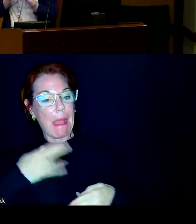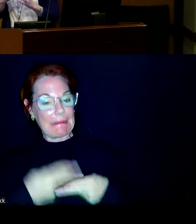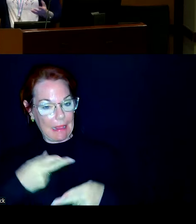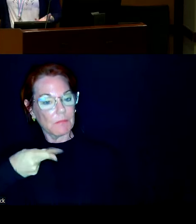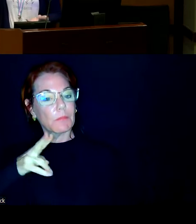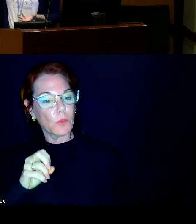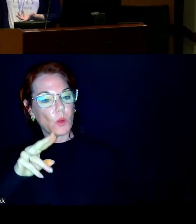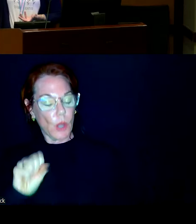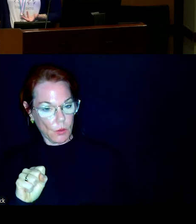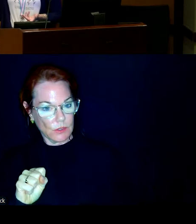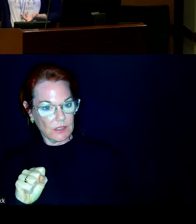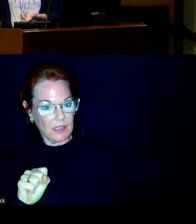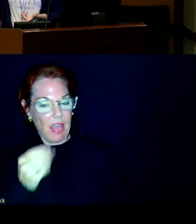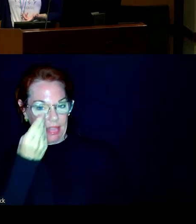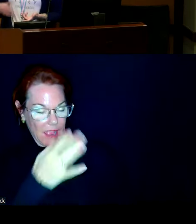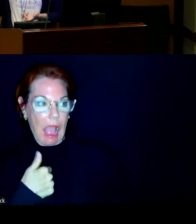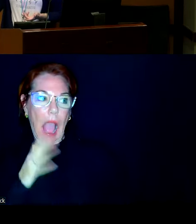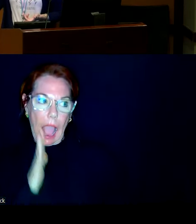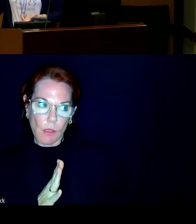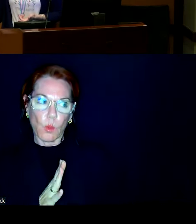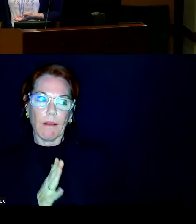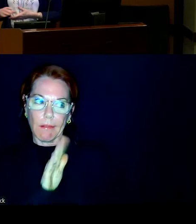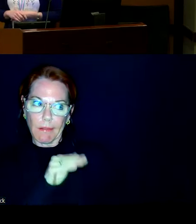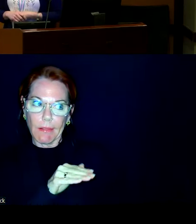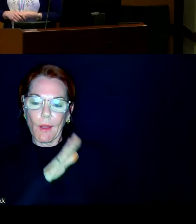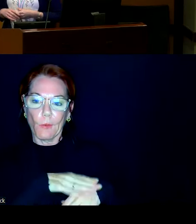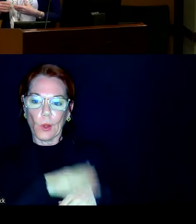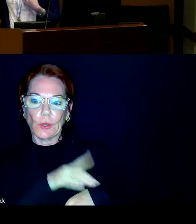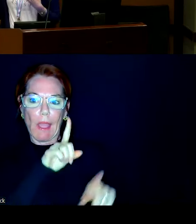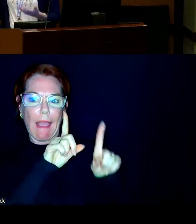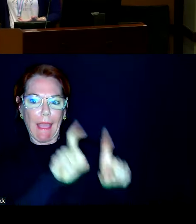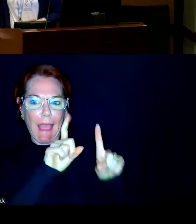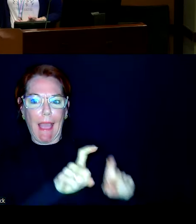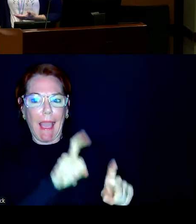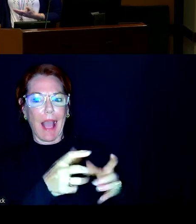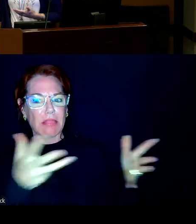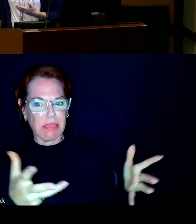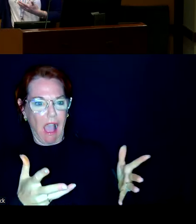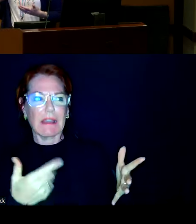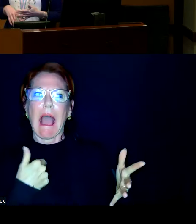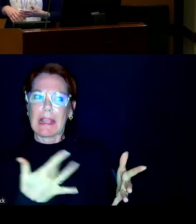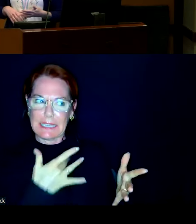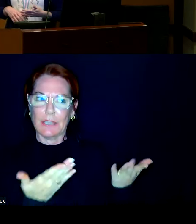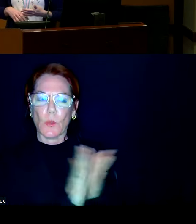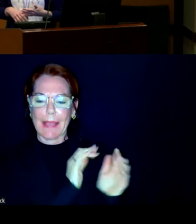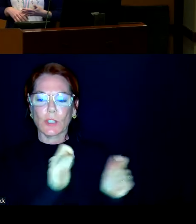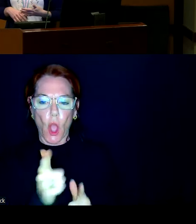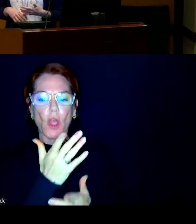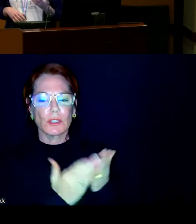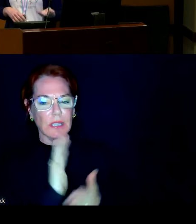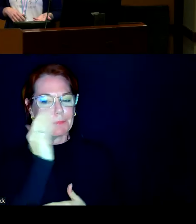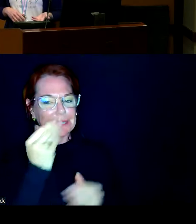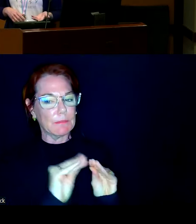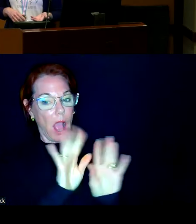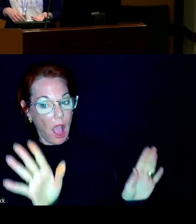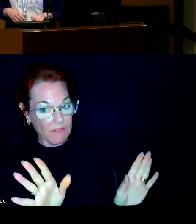then I say, I'm going to ask you way too many questions about yourself. And I ask everybody these questions. And some of them are going to seem obvious, but I'd rather ask an obvious